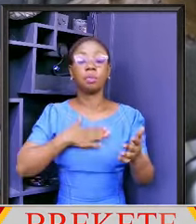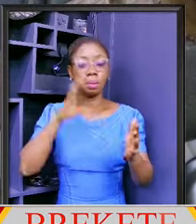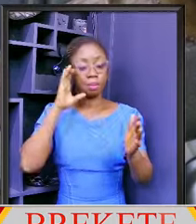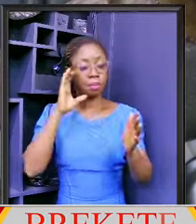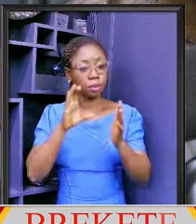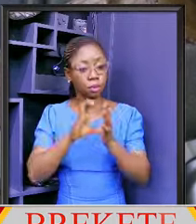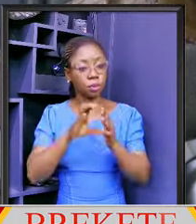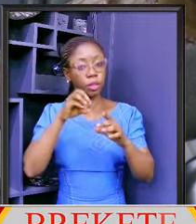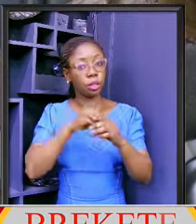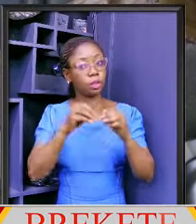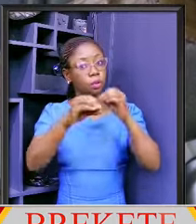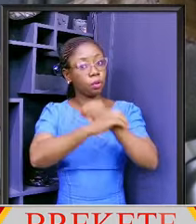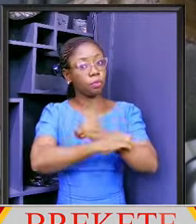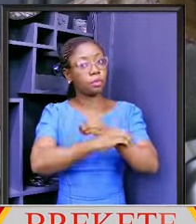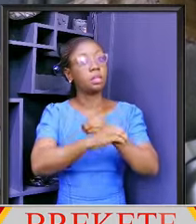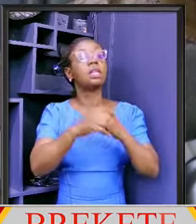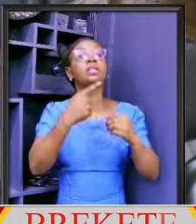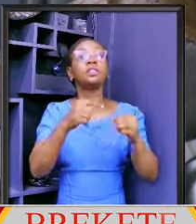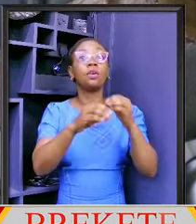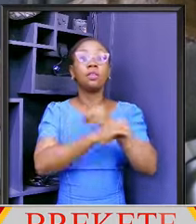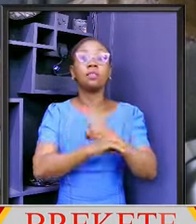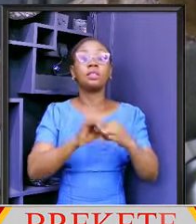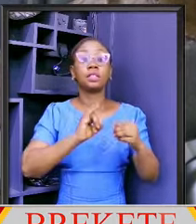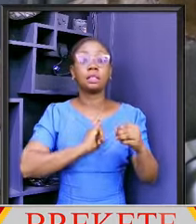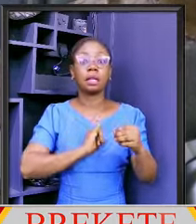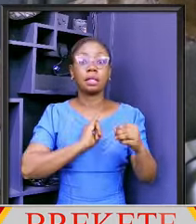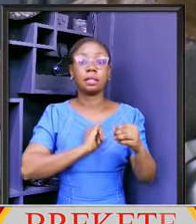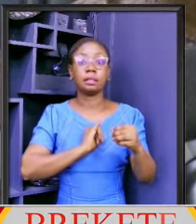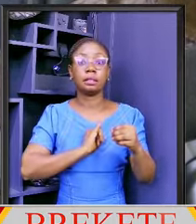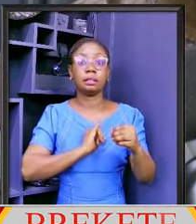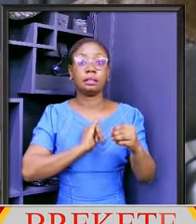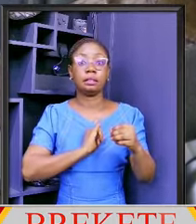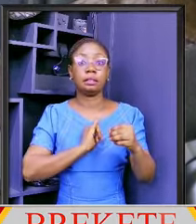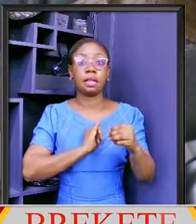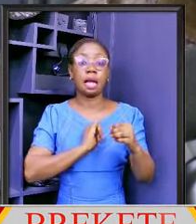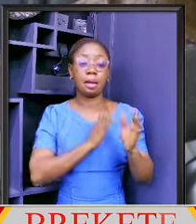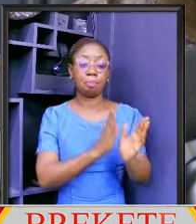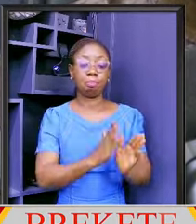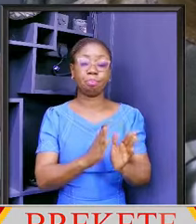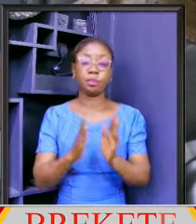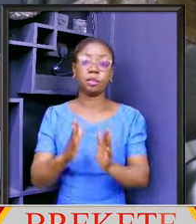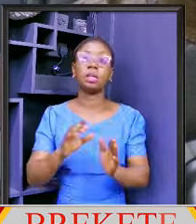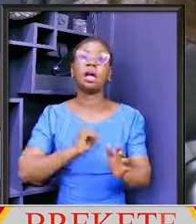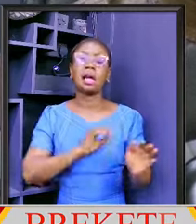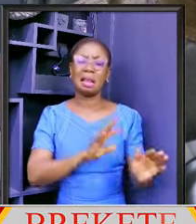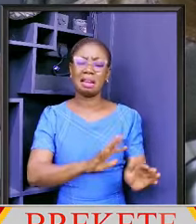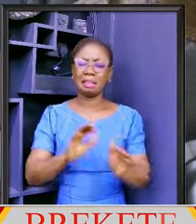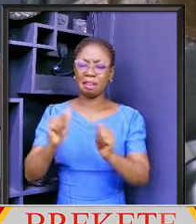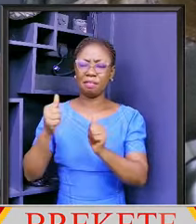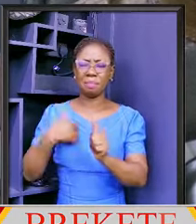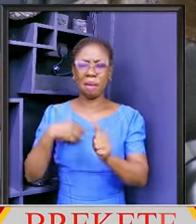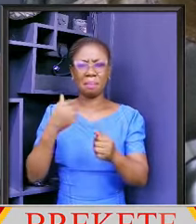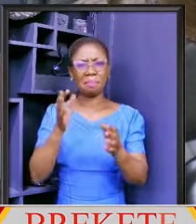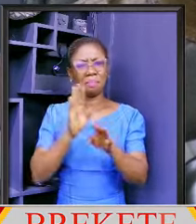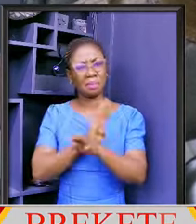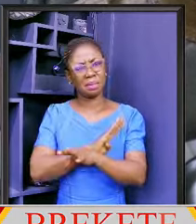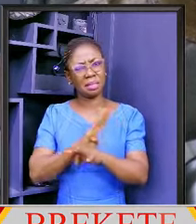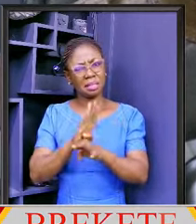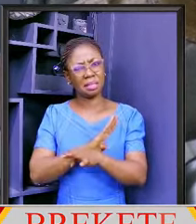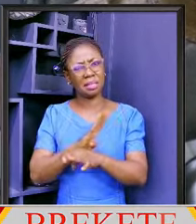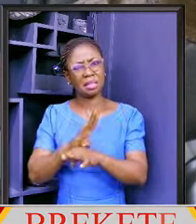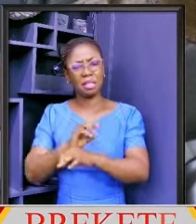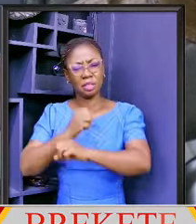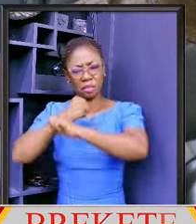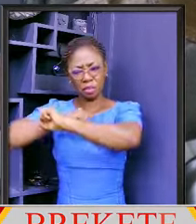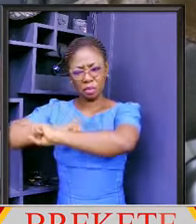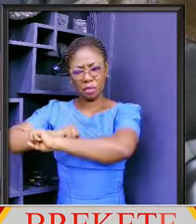it is. I'm sitting there 24 hours. I left my own little business I do. I have a security company. I left it. We are doing this together just to make